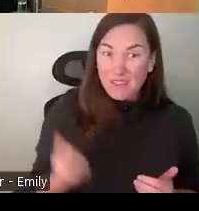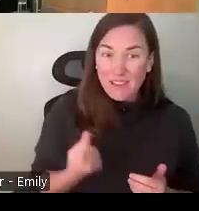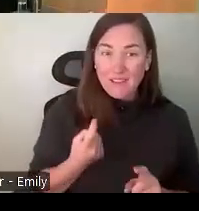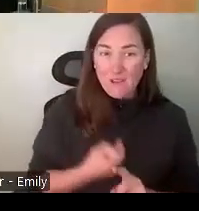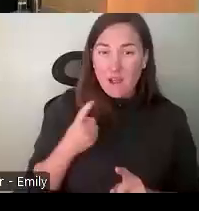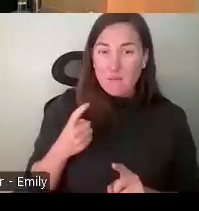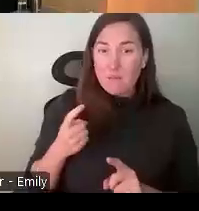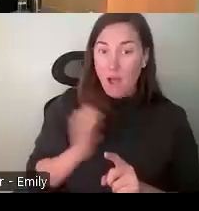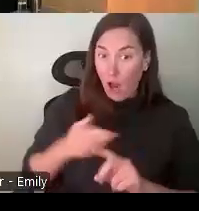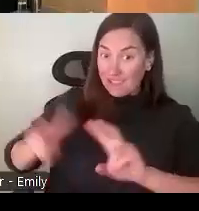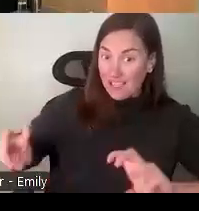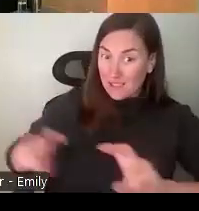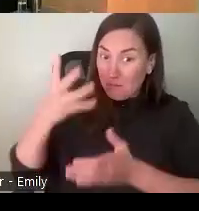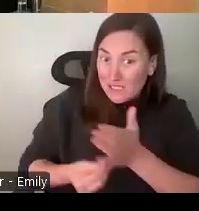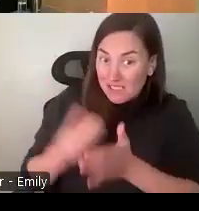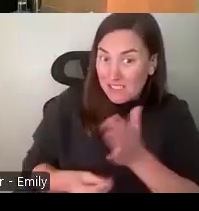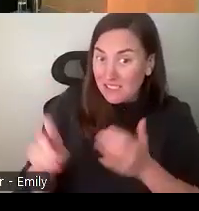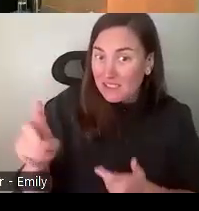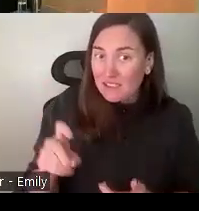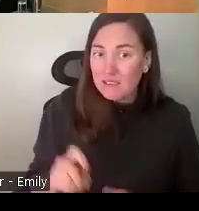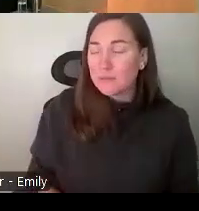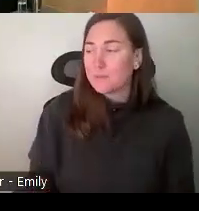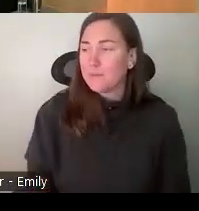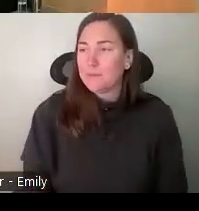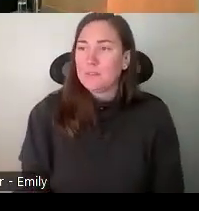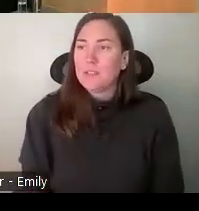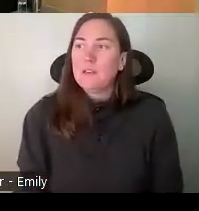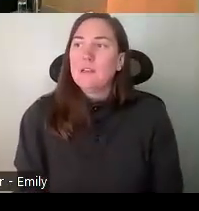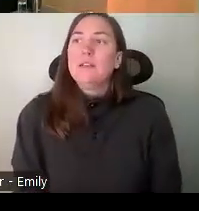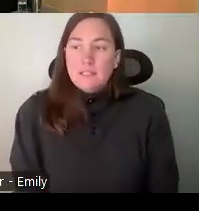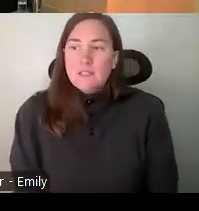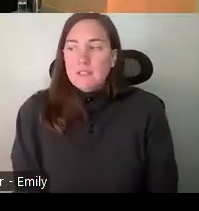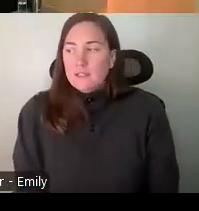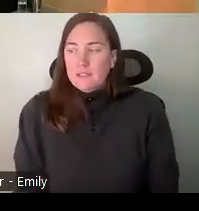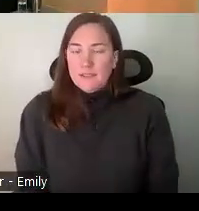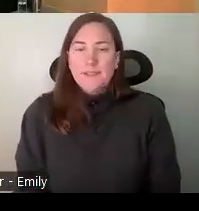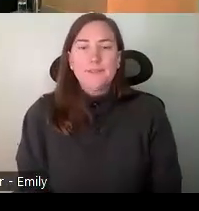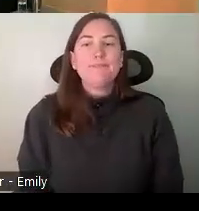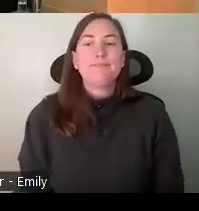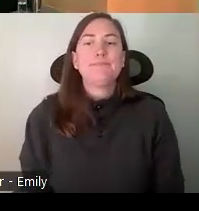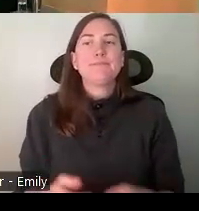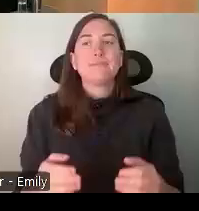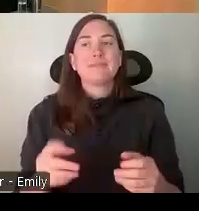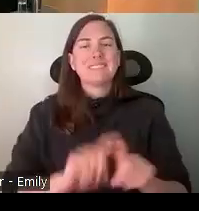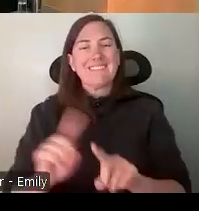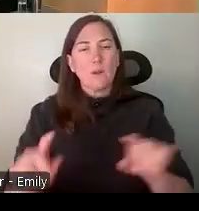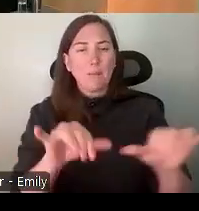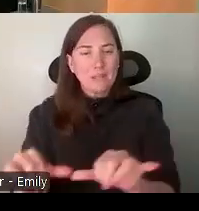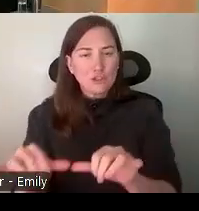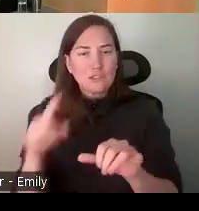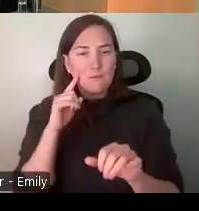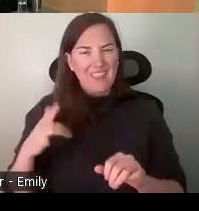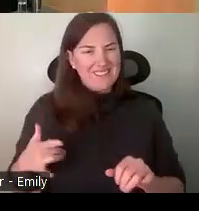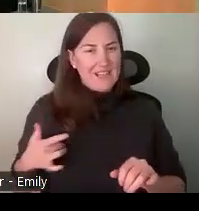experiences in individuals with psychosis? So we examined these measures of sensed